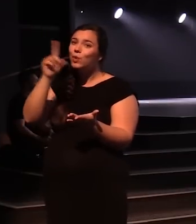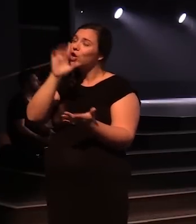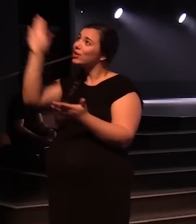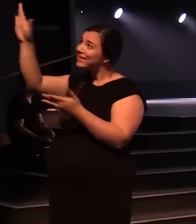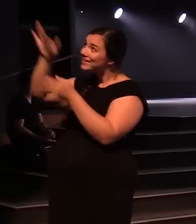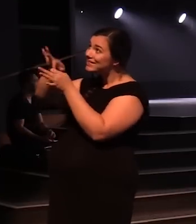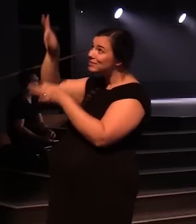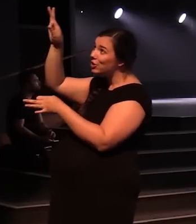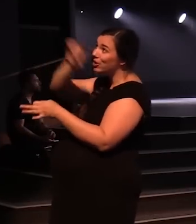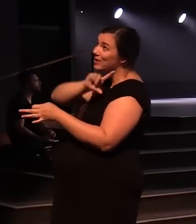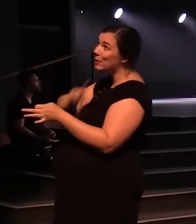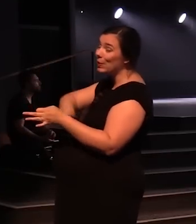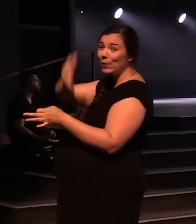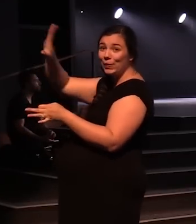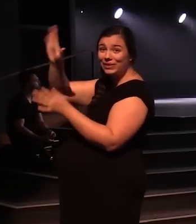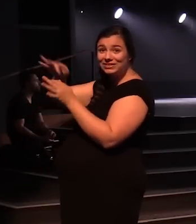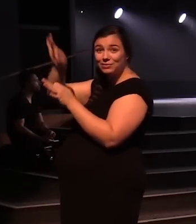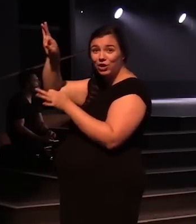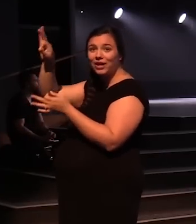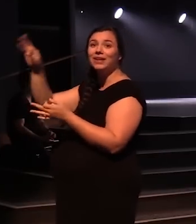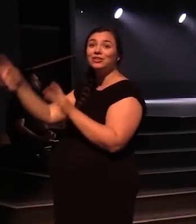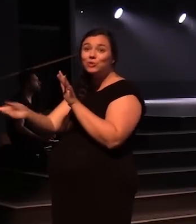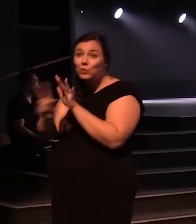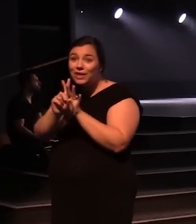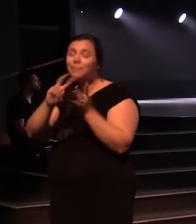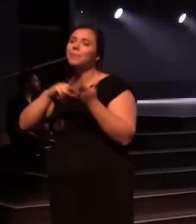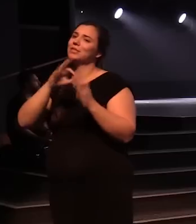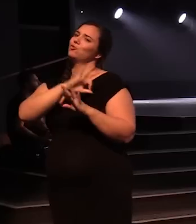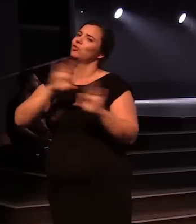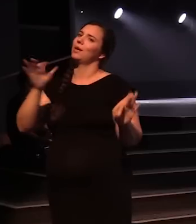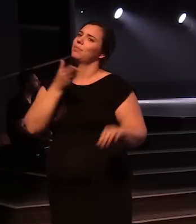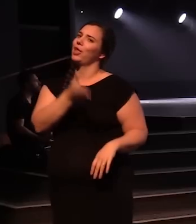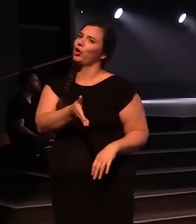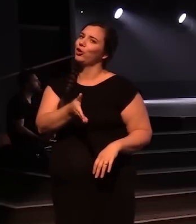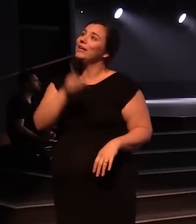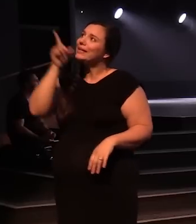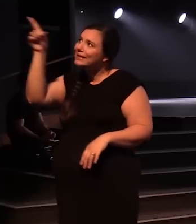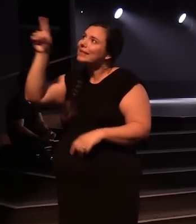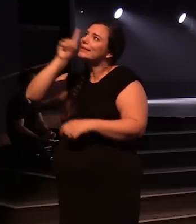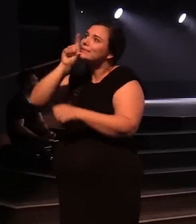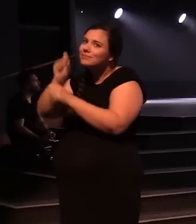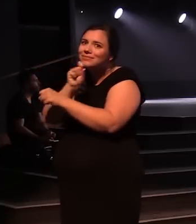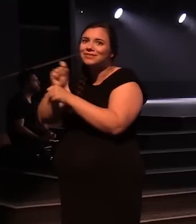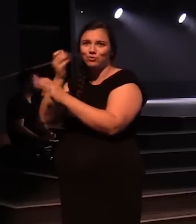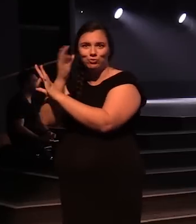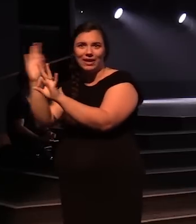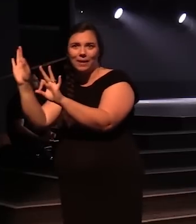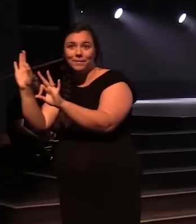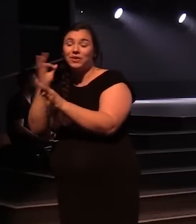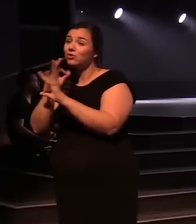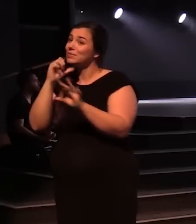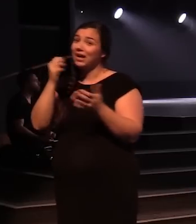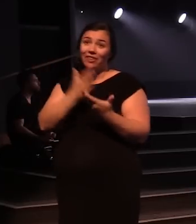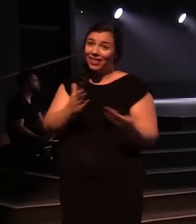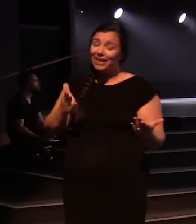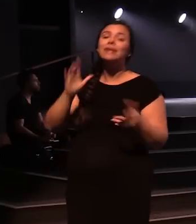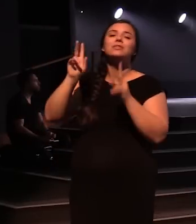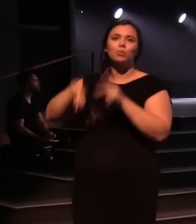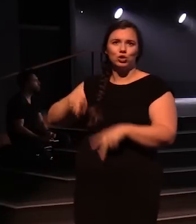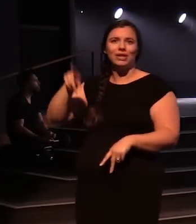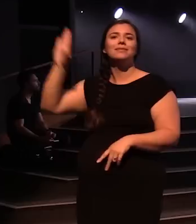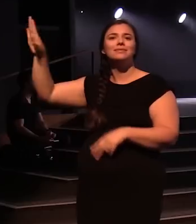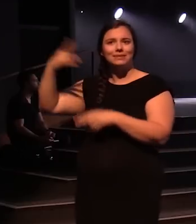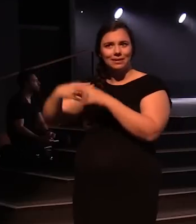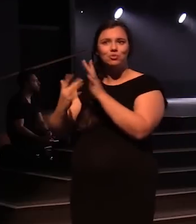Lord is, there is freedom, meaning He is freedom. Freedom is not a thing, freedom is a person, and His name